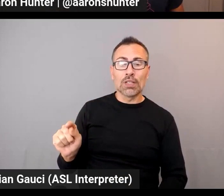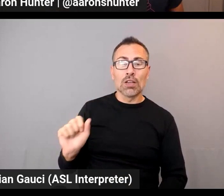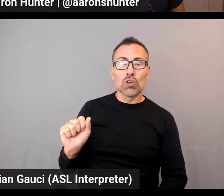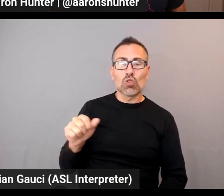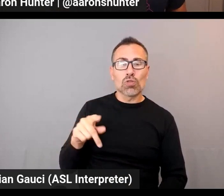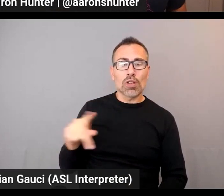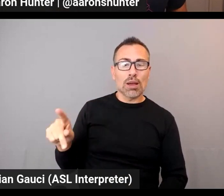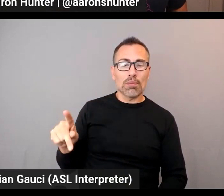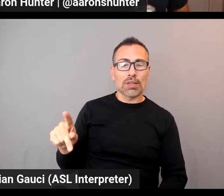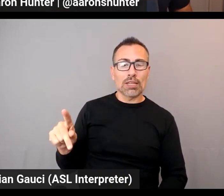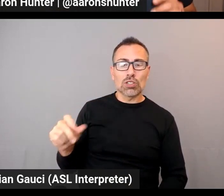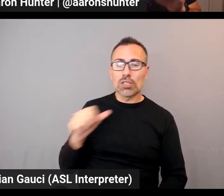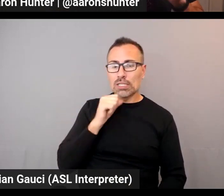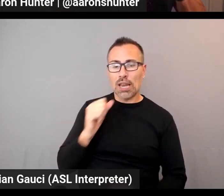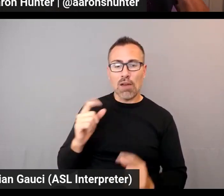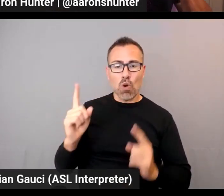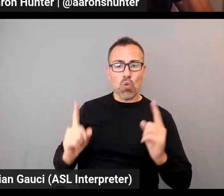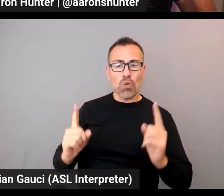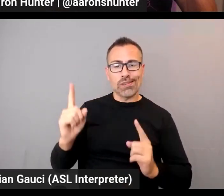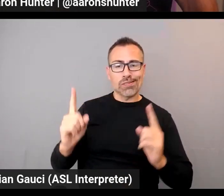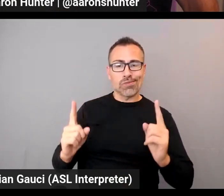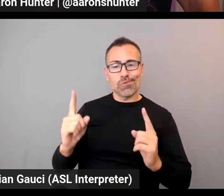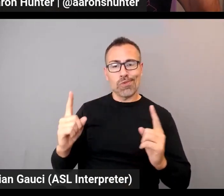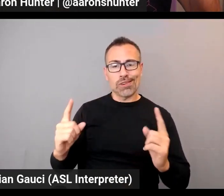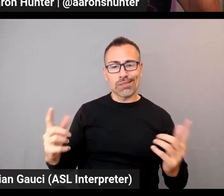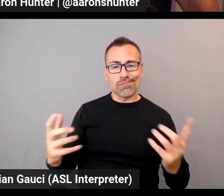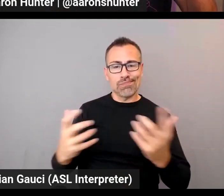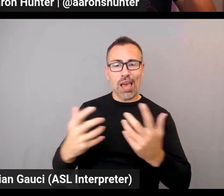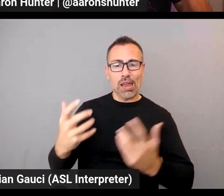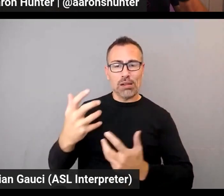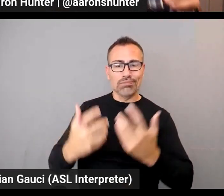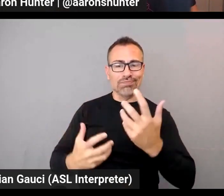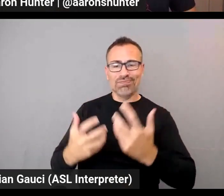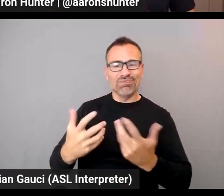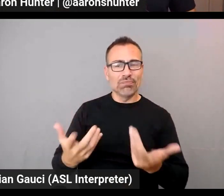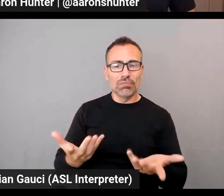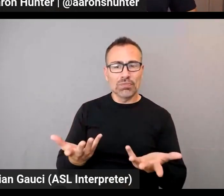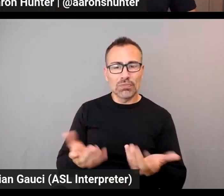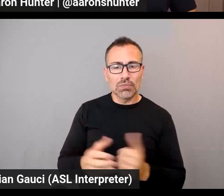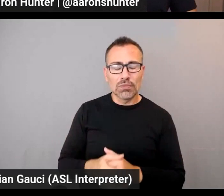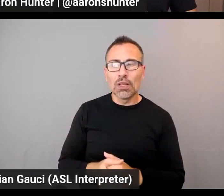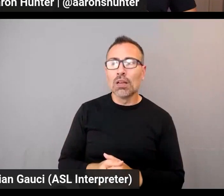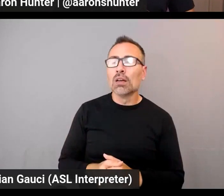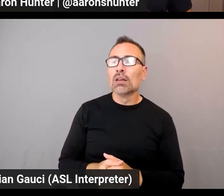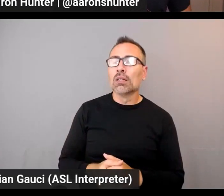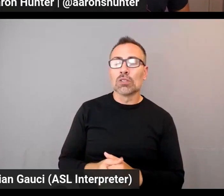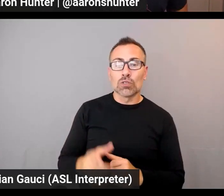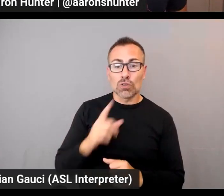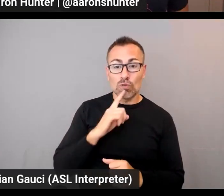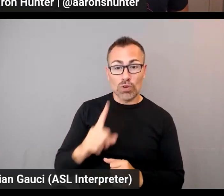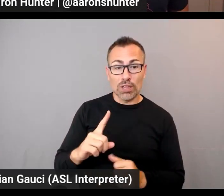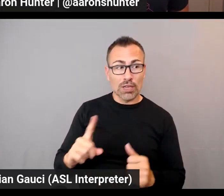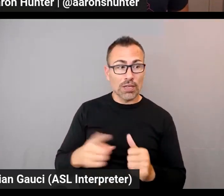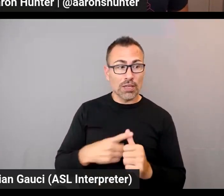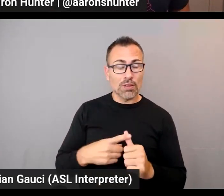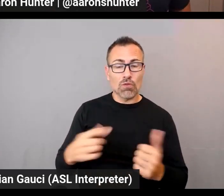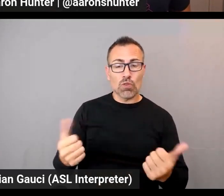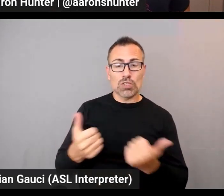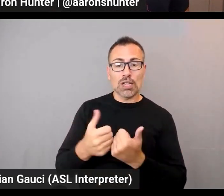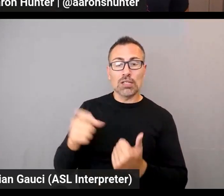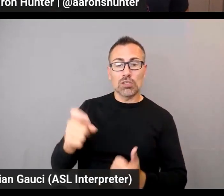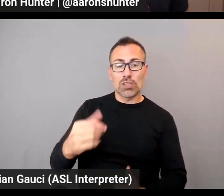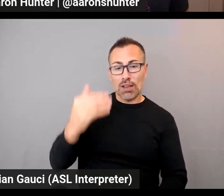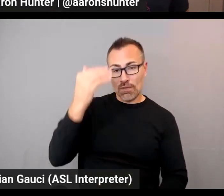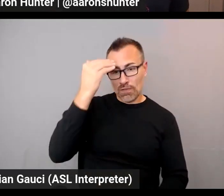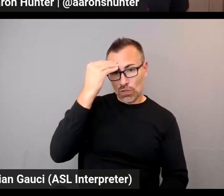doesn't have one-to-one compatibility in the packages and functions it's referencing. So the first challenge is really you have to know that how your